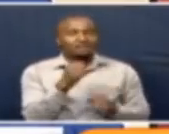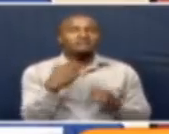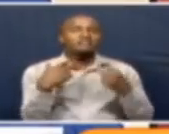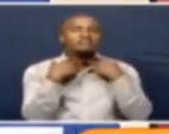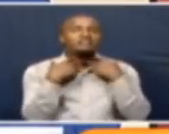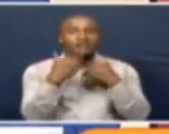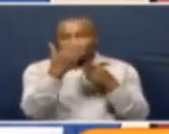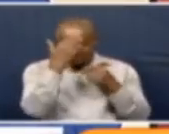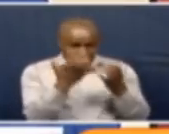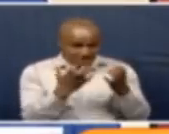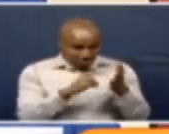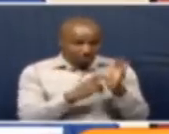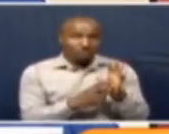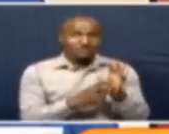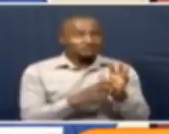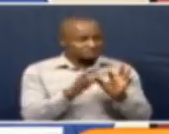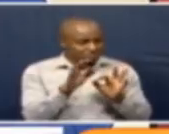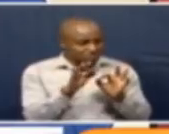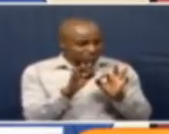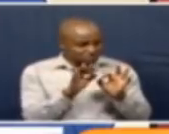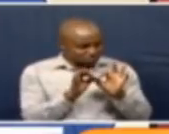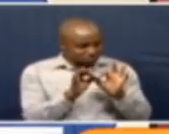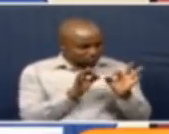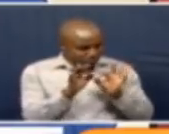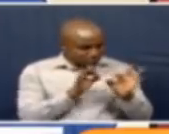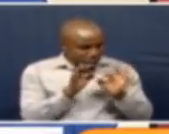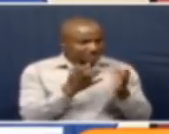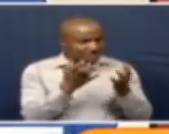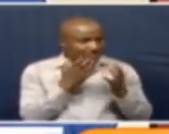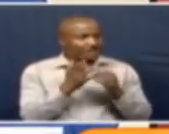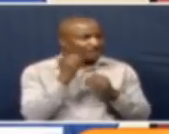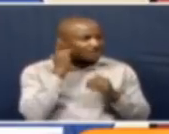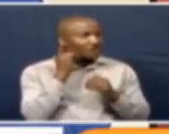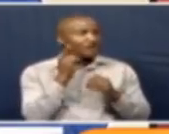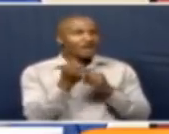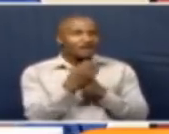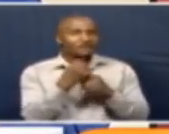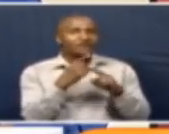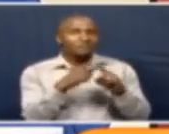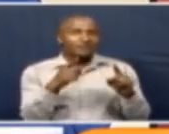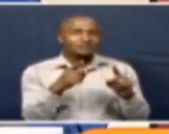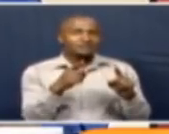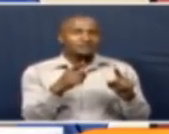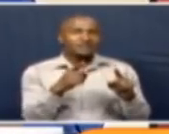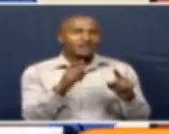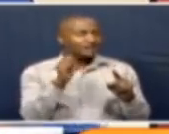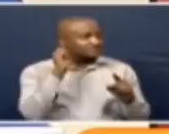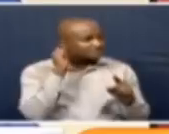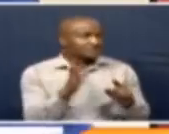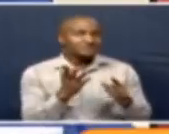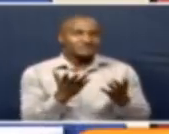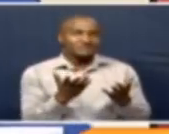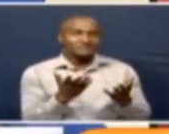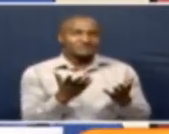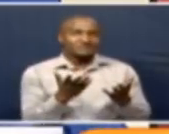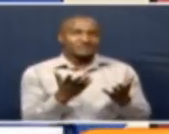because they need these contracts interpreted. They need some legal advice on the way forward, but the legal fee is too high. They don't even get